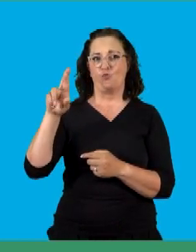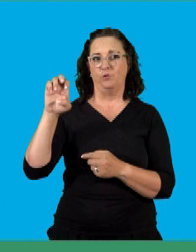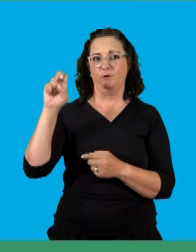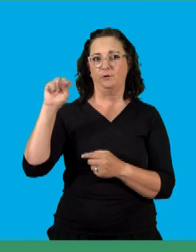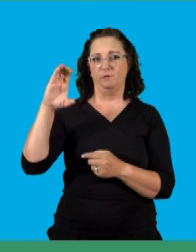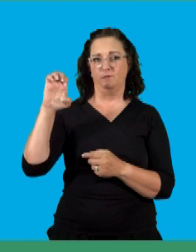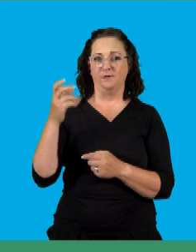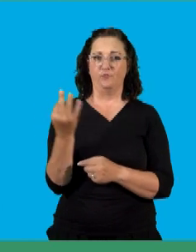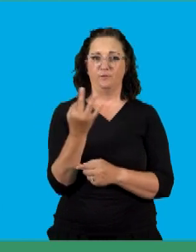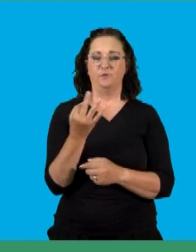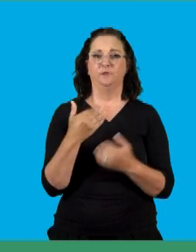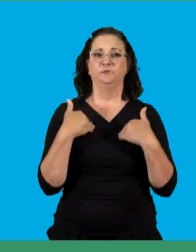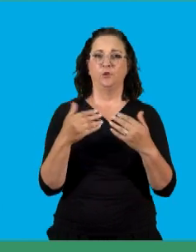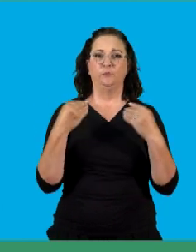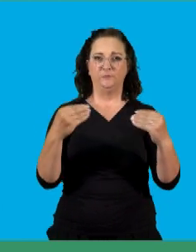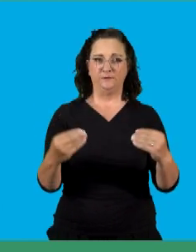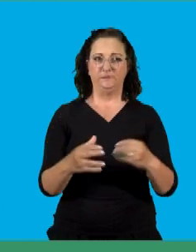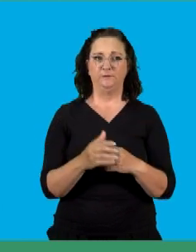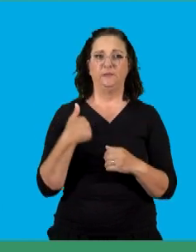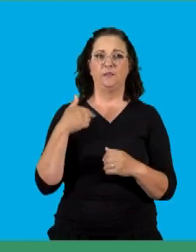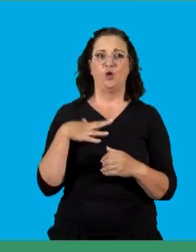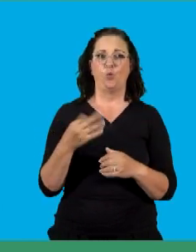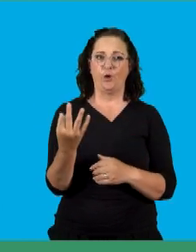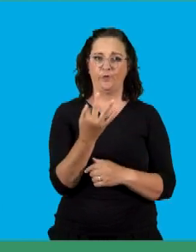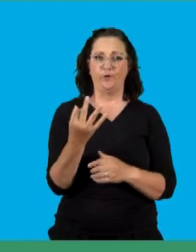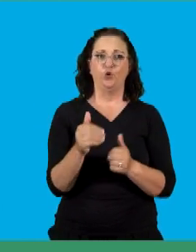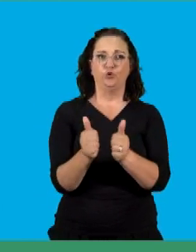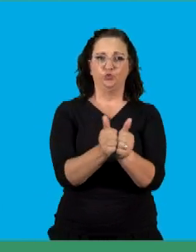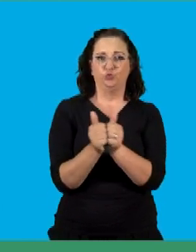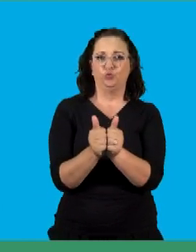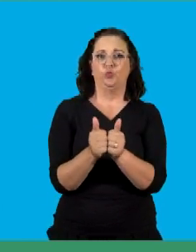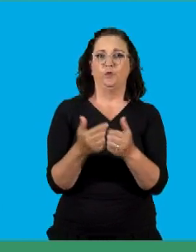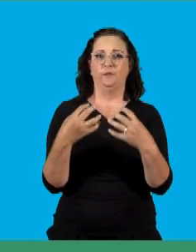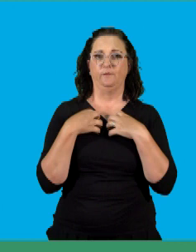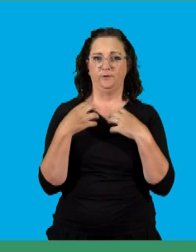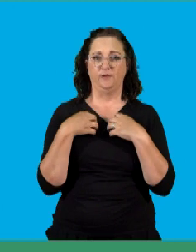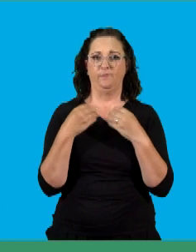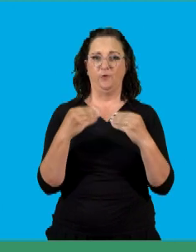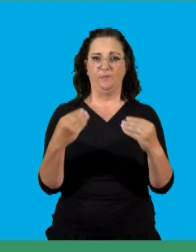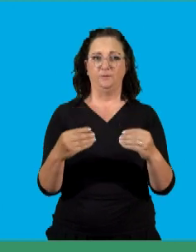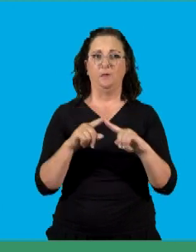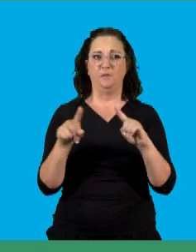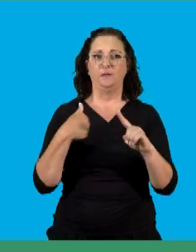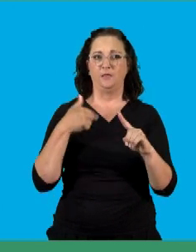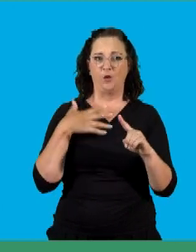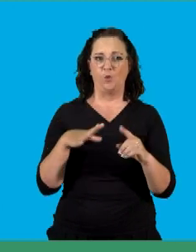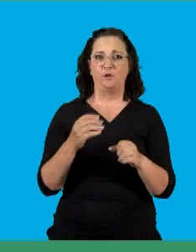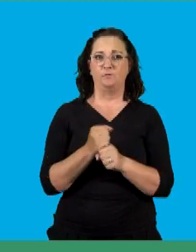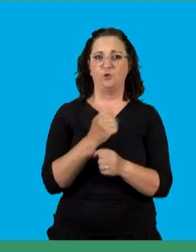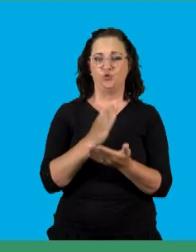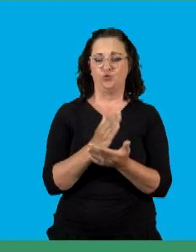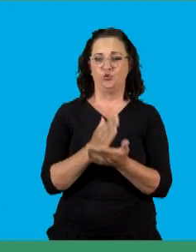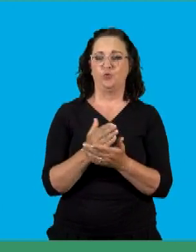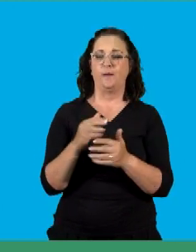debts of the business. They want to convert their business into a form of ownership which will enable them to